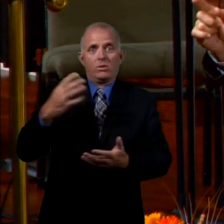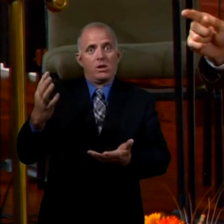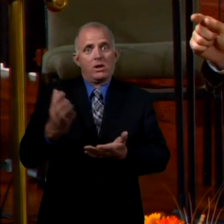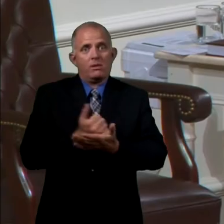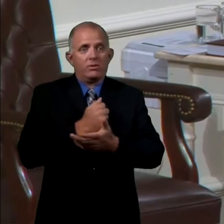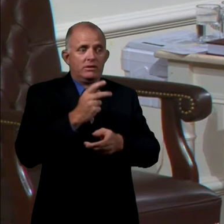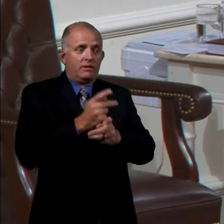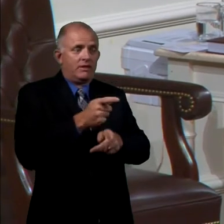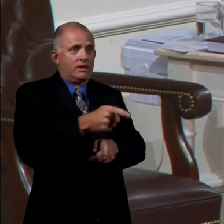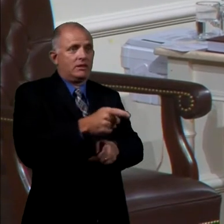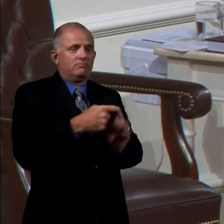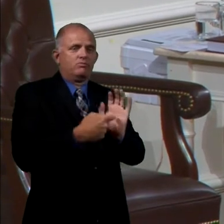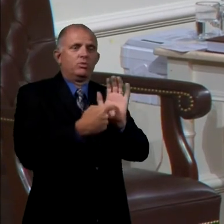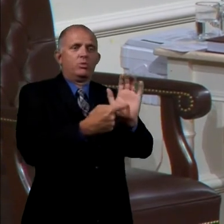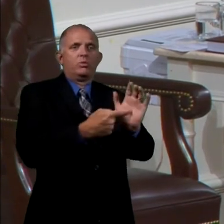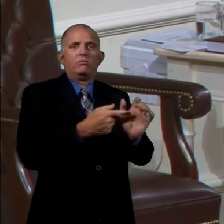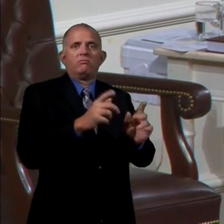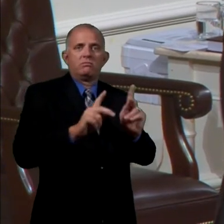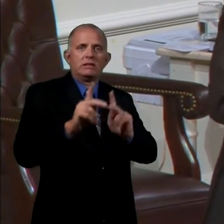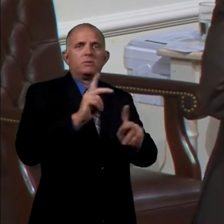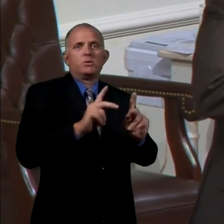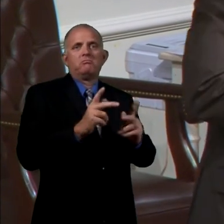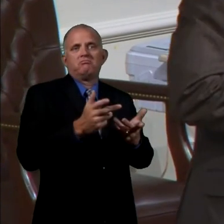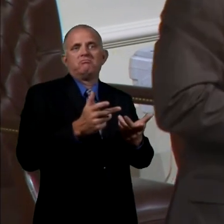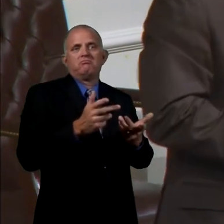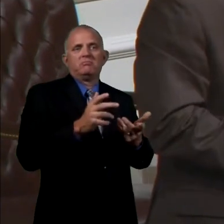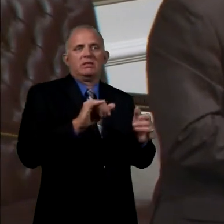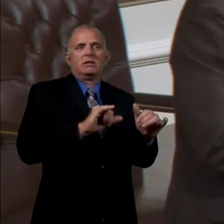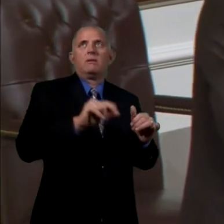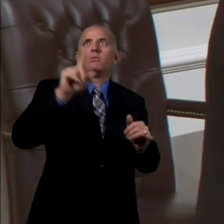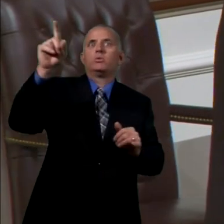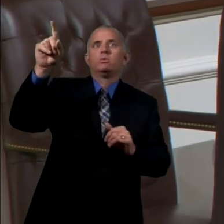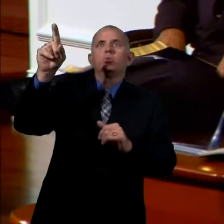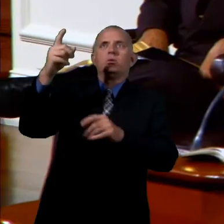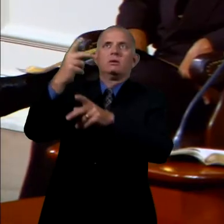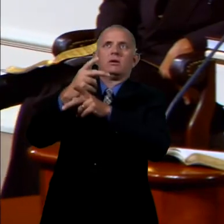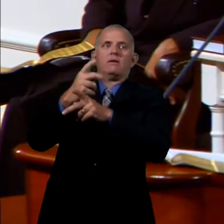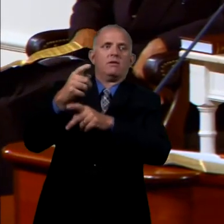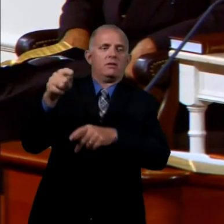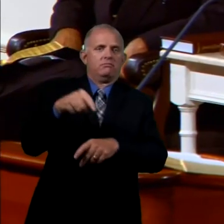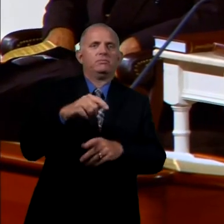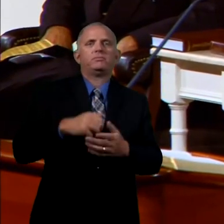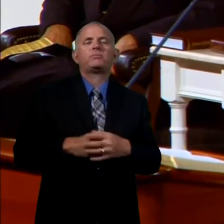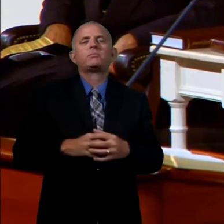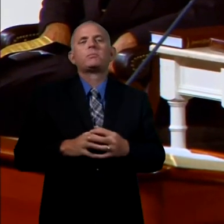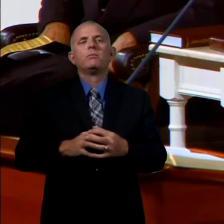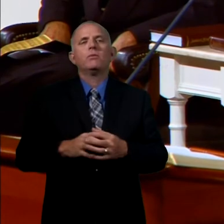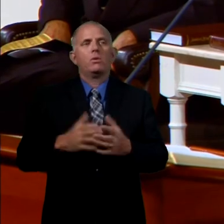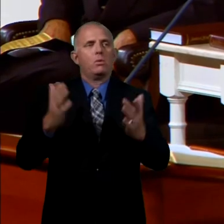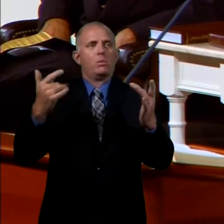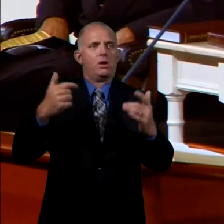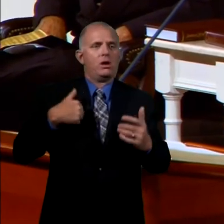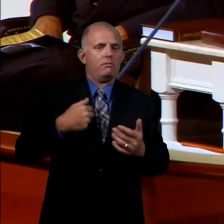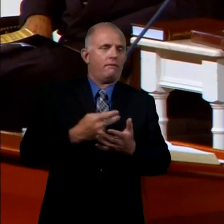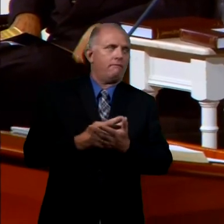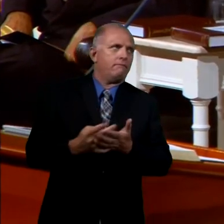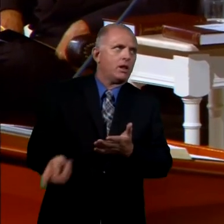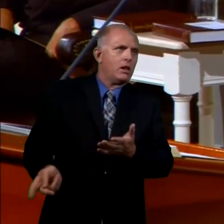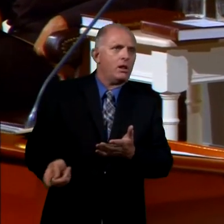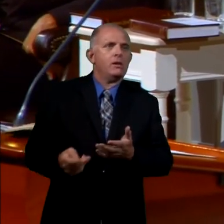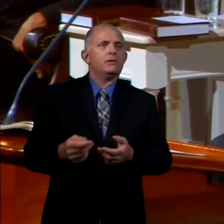and show people how you would handle it." Because many times I have failed miserably at